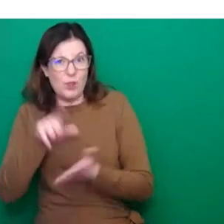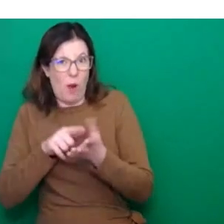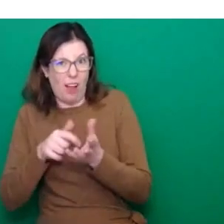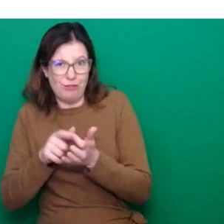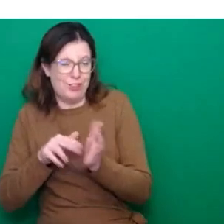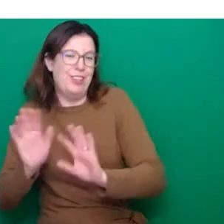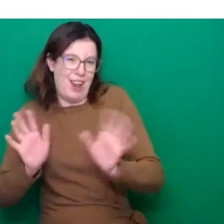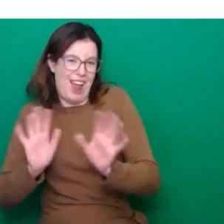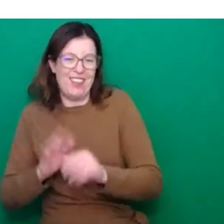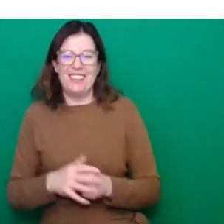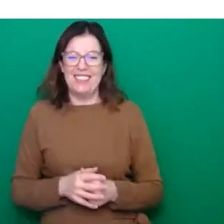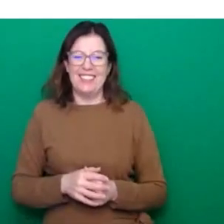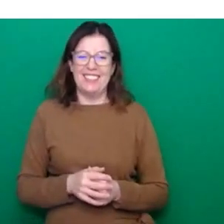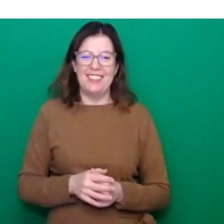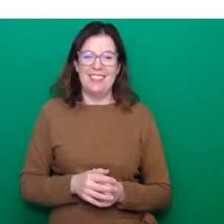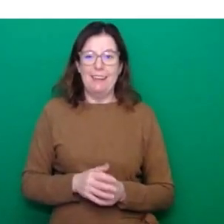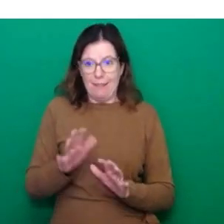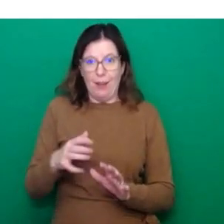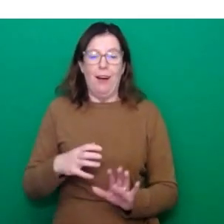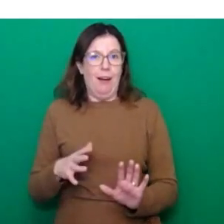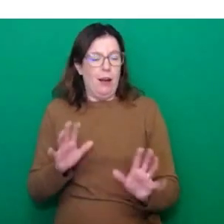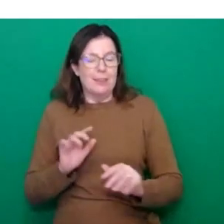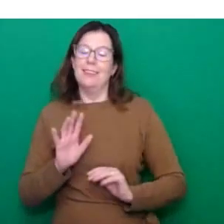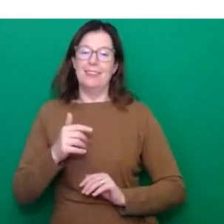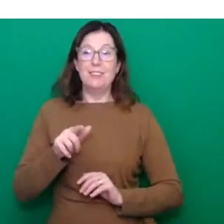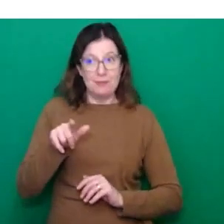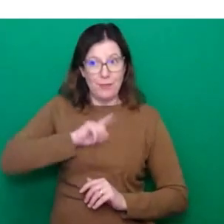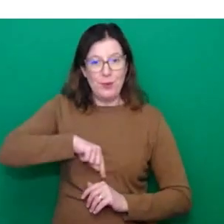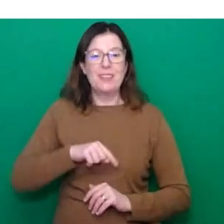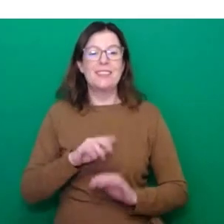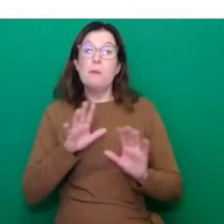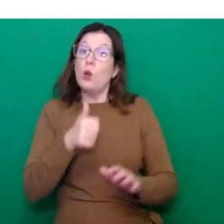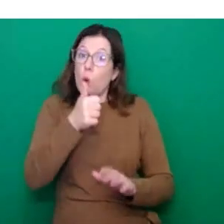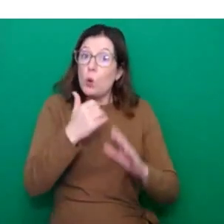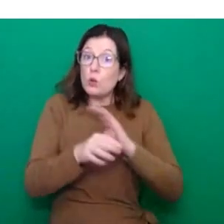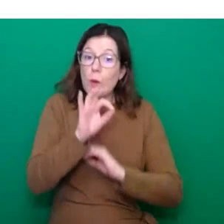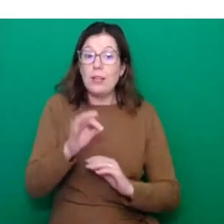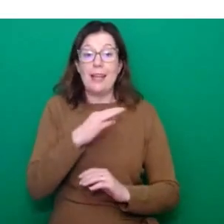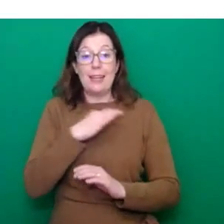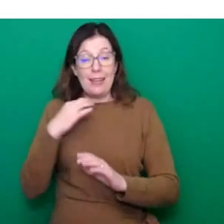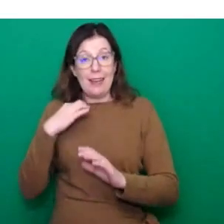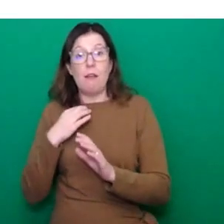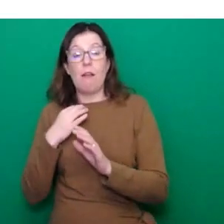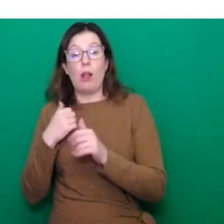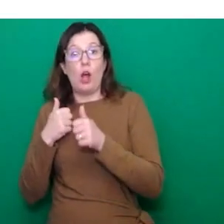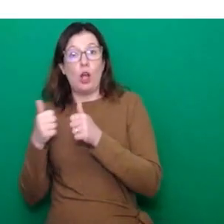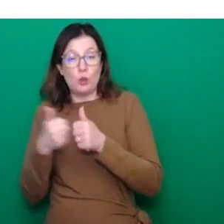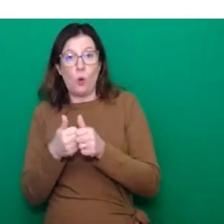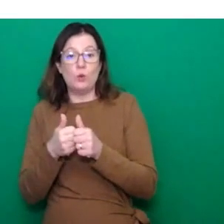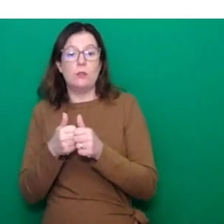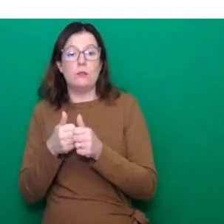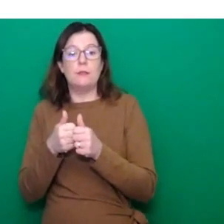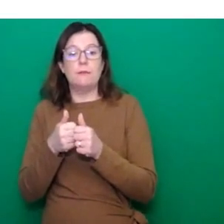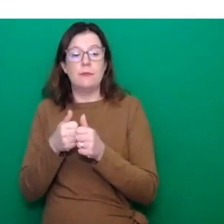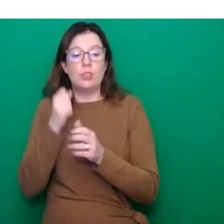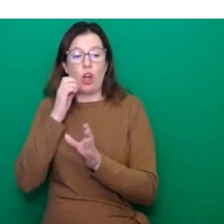but you might be pleased to know. It's a good question to be asked. Clinical associate psychologist is another newer